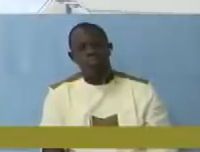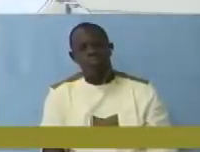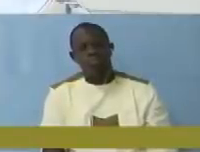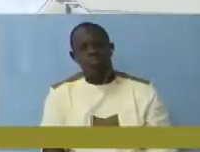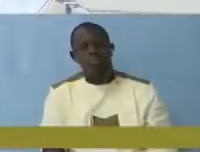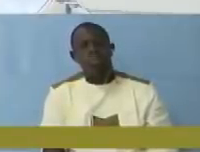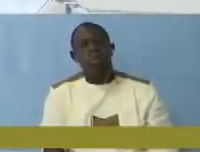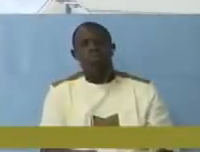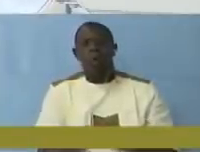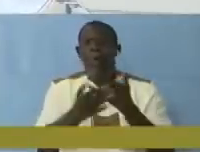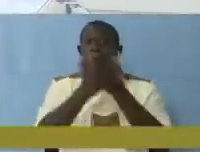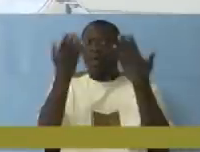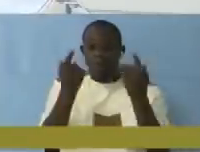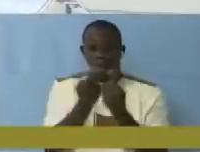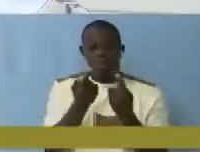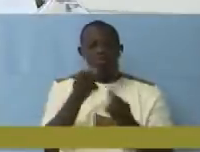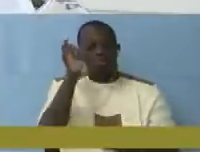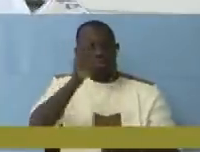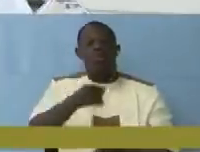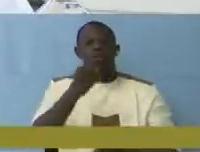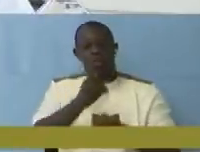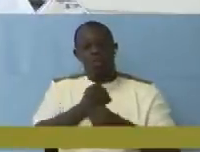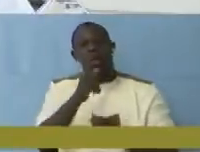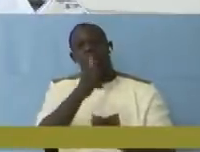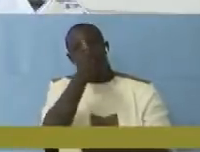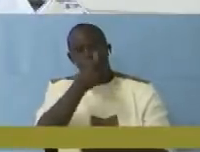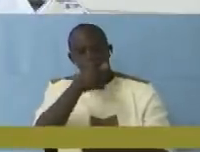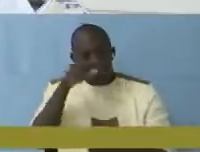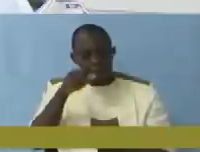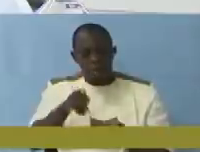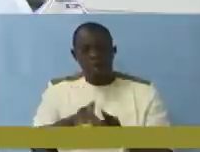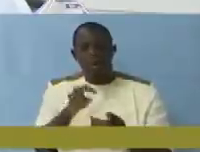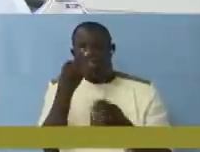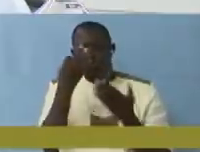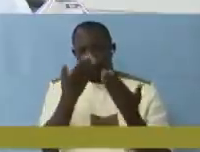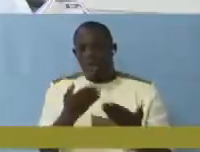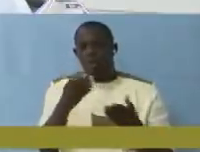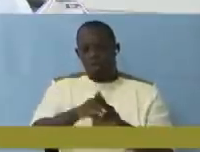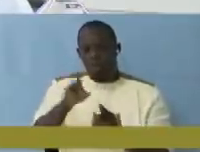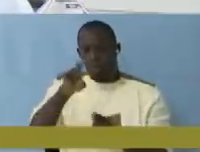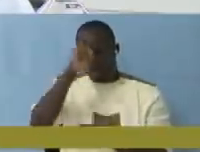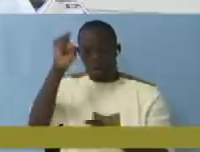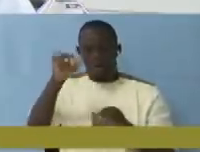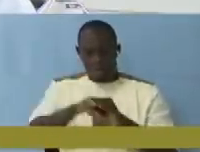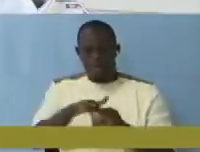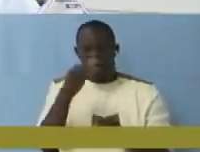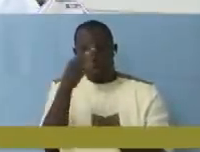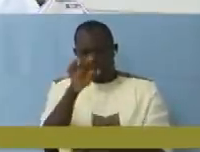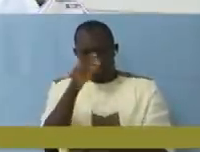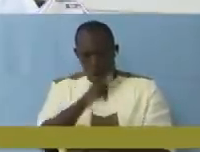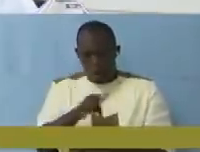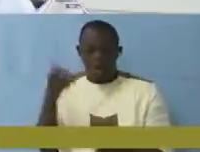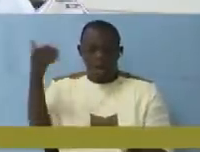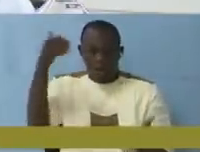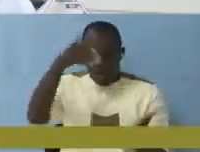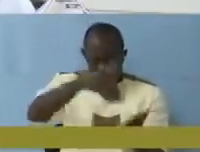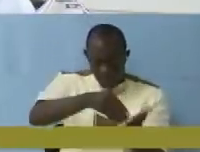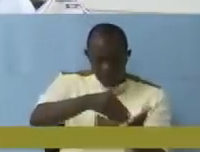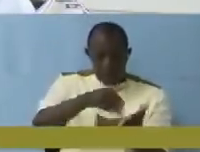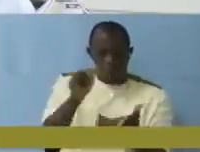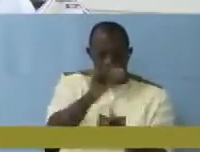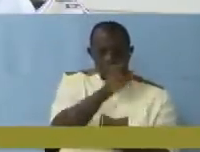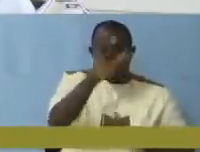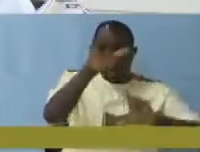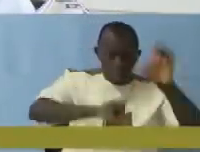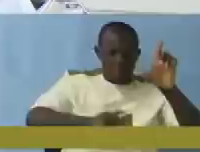So that the operatives will not know until and unless you reach a certain stage, and then you start to know A, B, and C. Wala